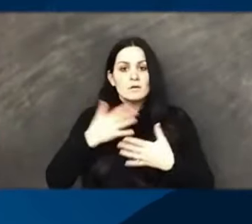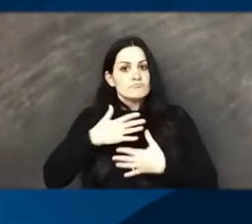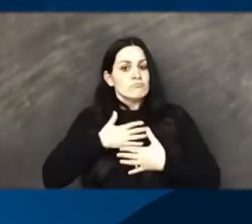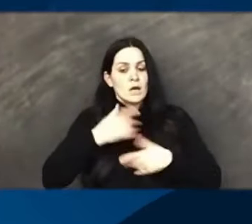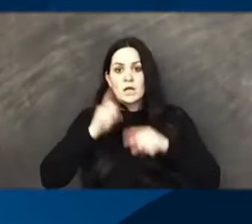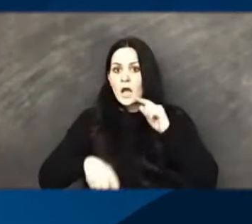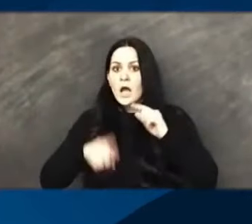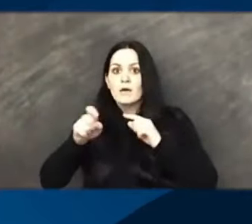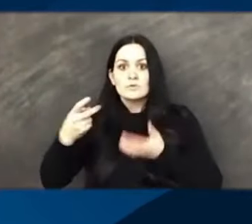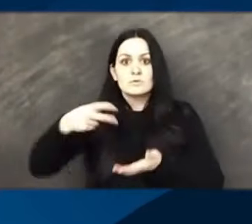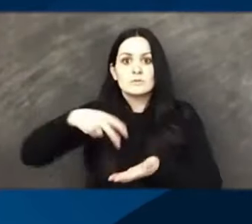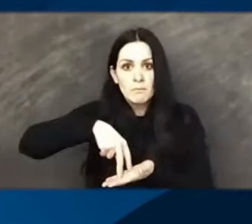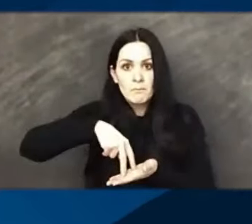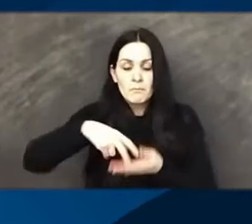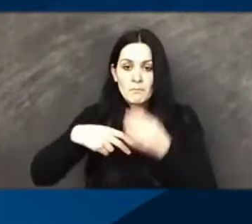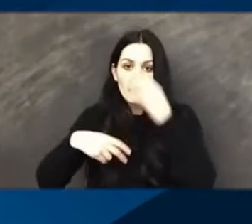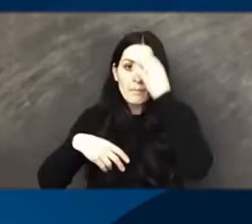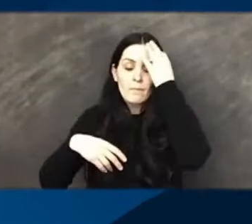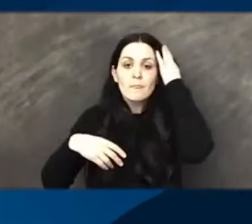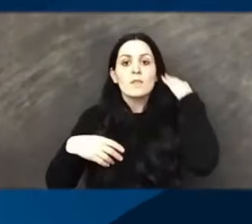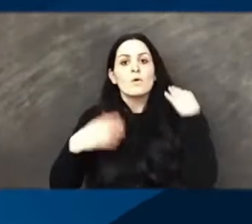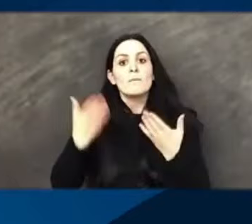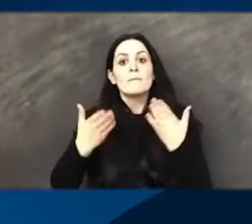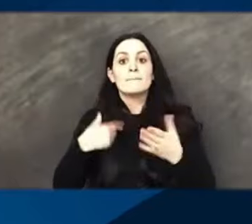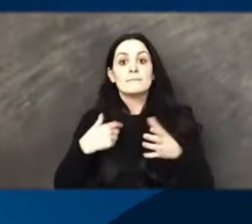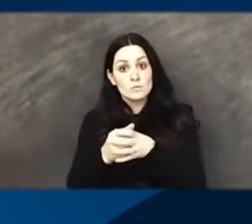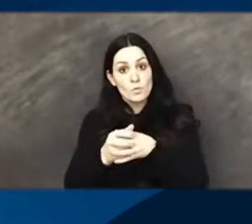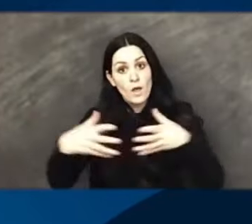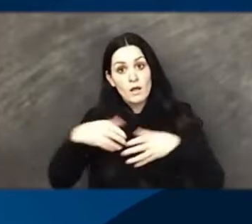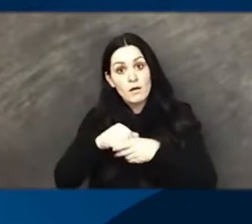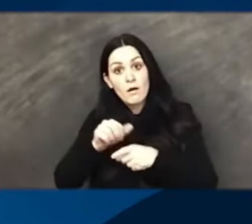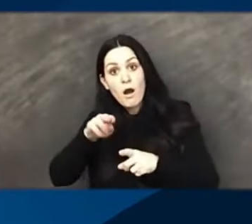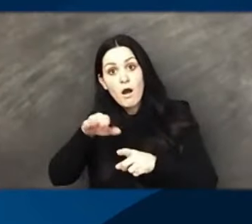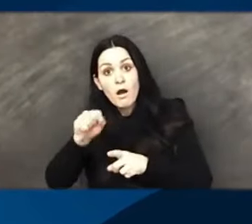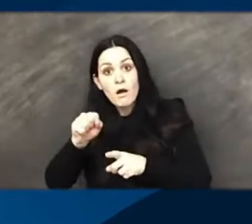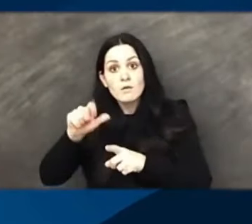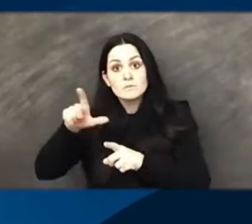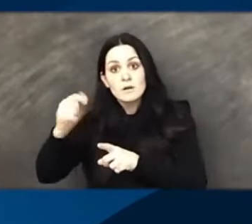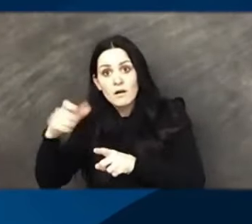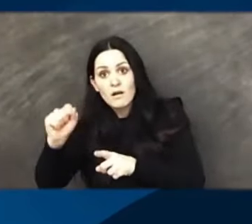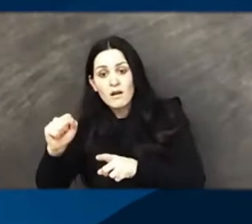get swelling in their extremities, or